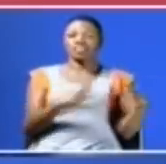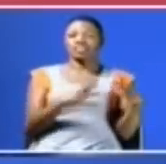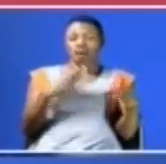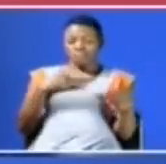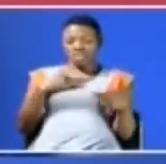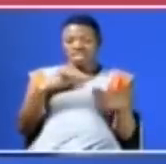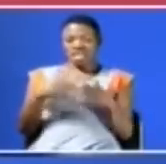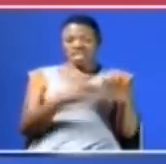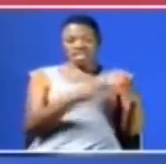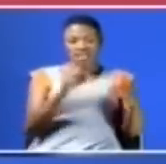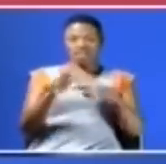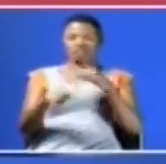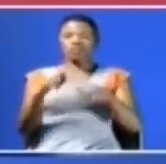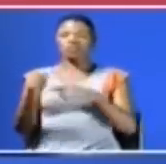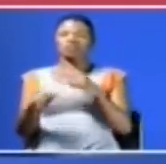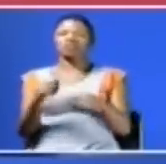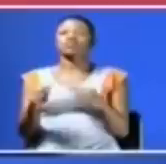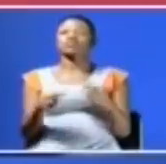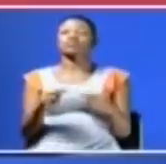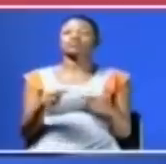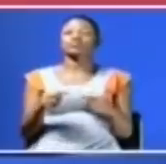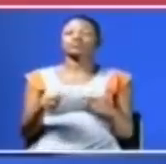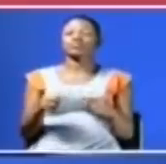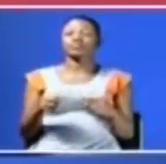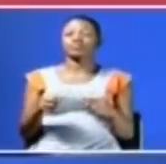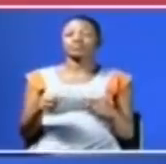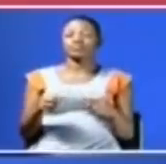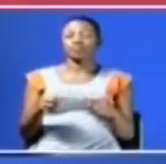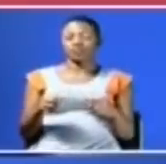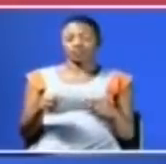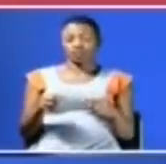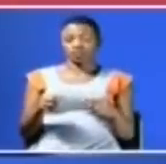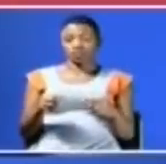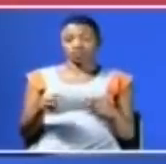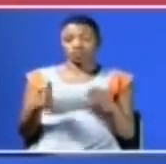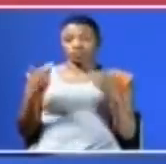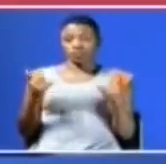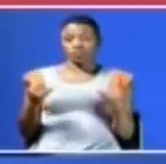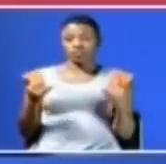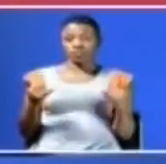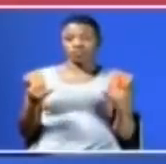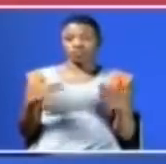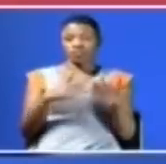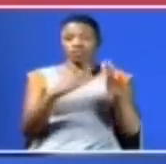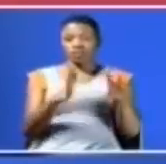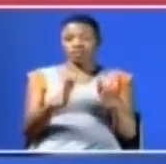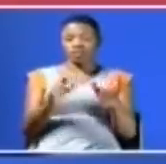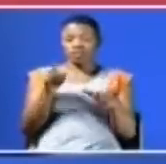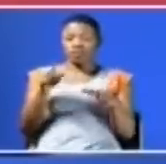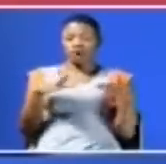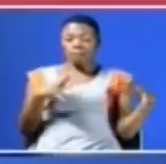leading that process in the sense of putting the technical things together. Now, so the leaders of those